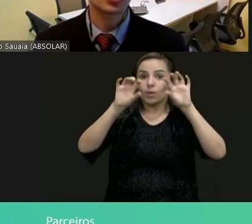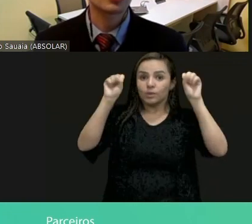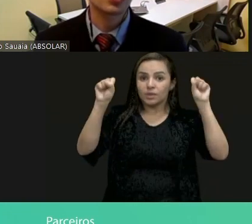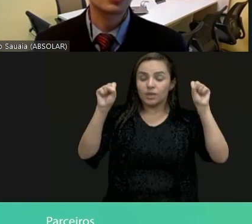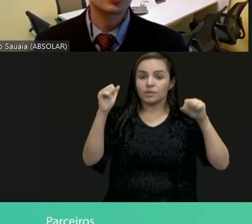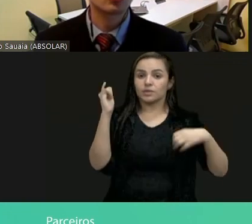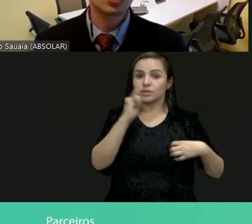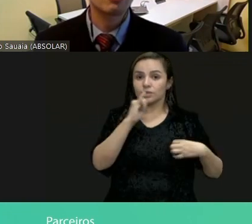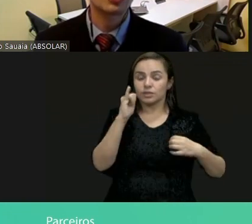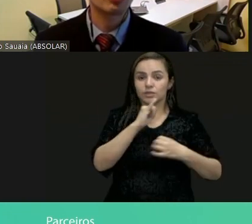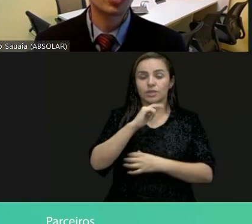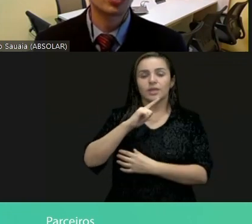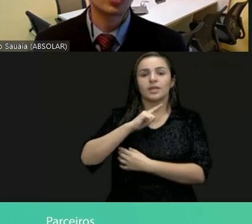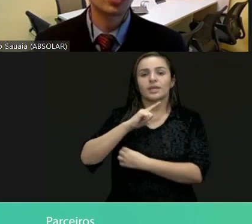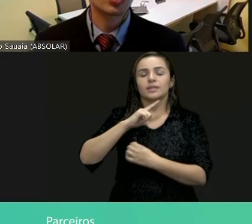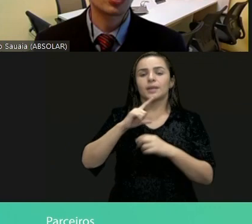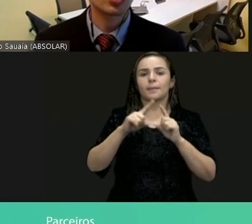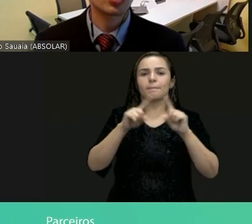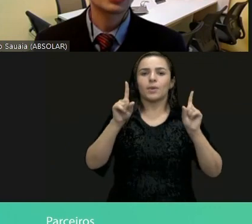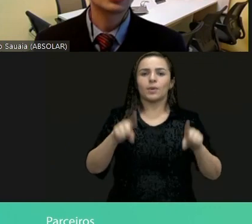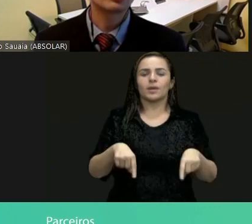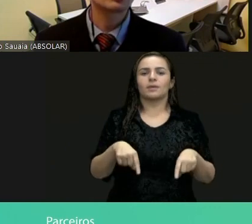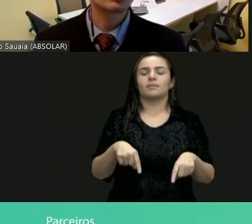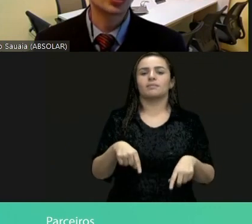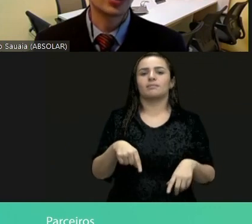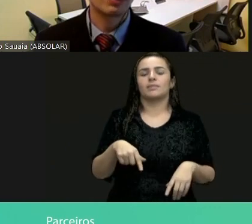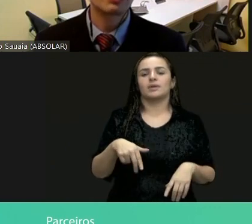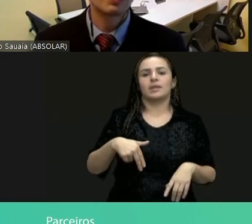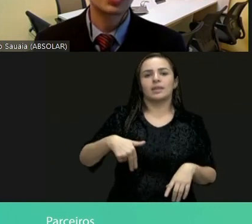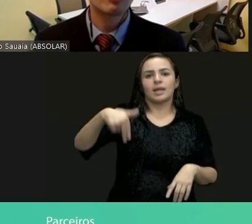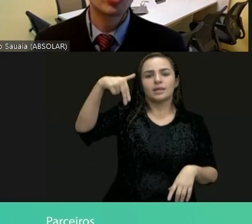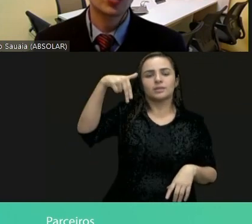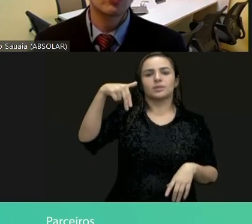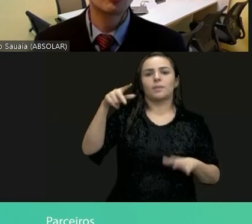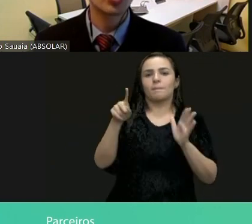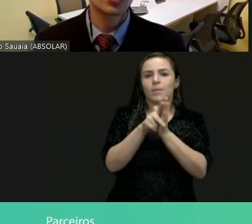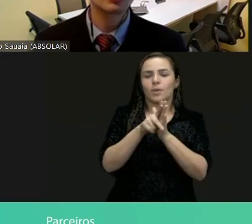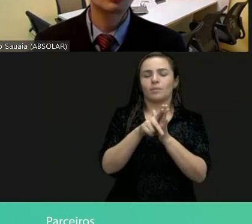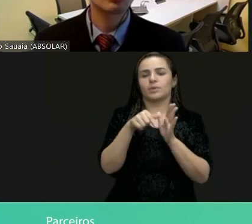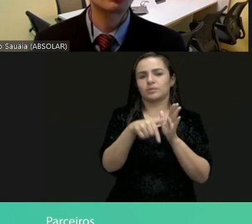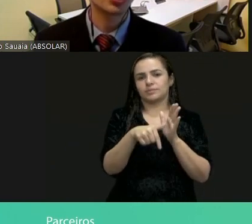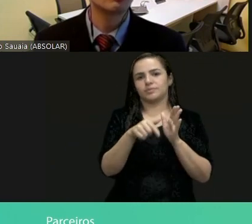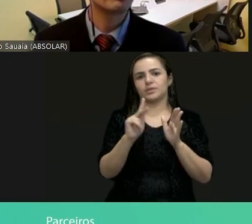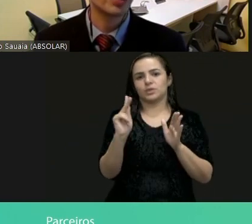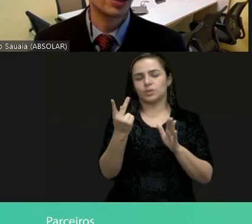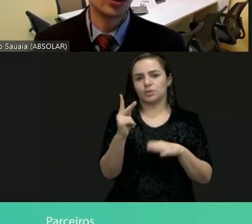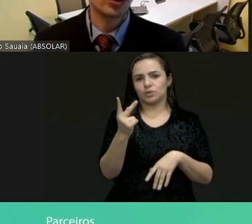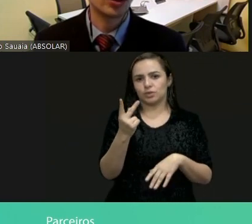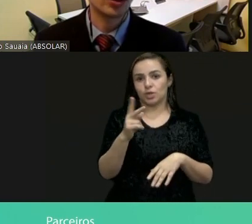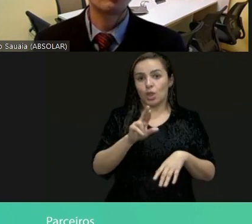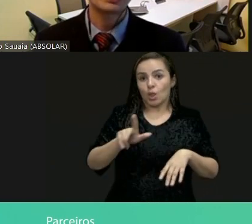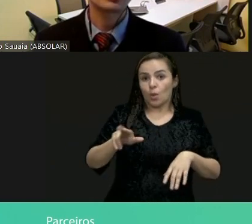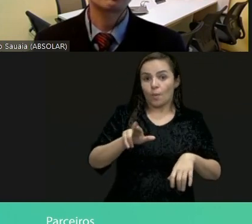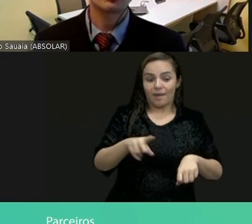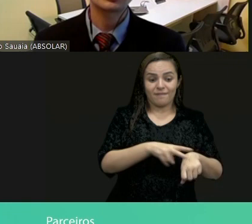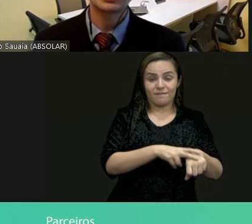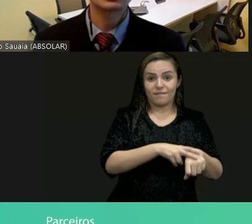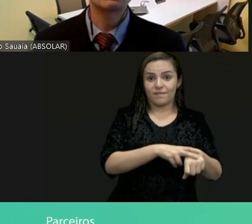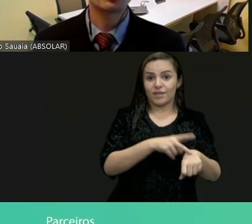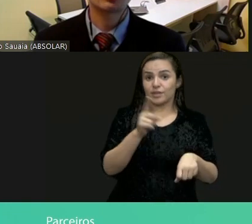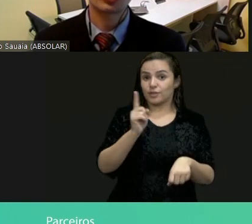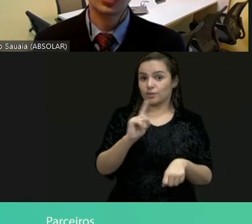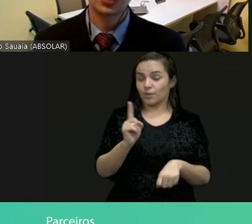das diretrizes do programa nacional do hidrogênio. Mas percebam que não é programa do hidrogênio verde. But it's not a green